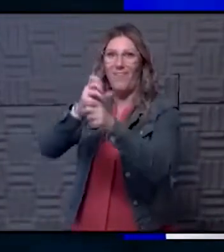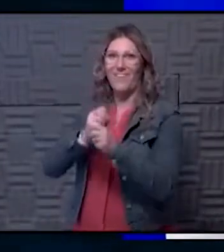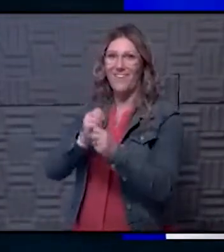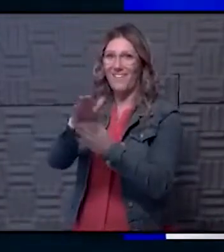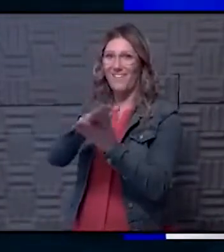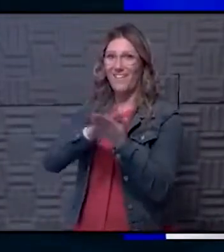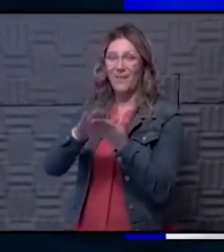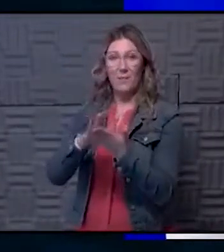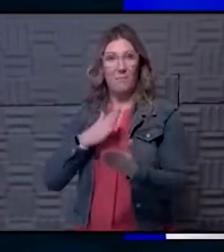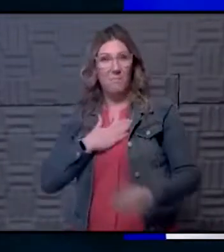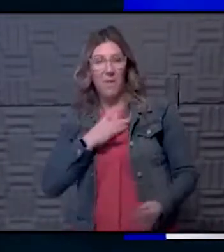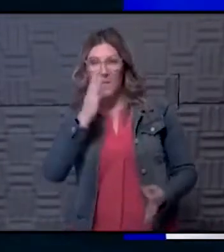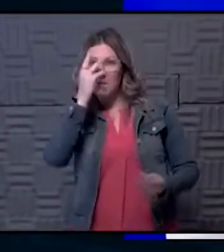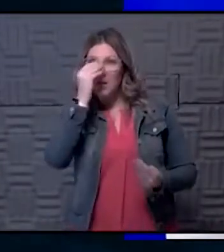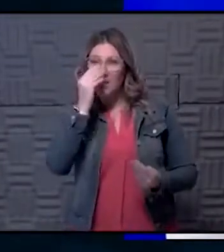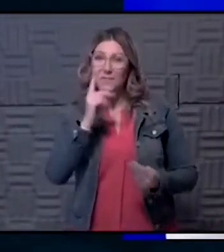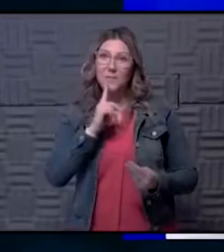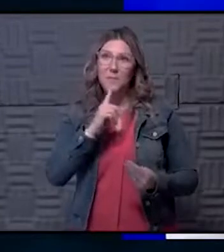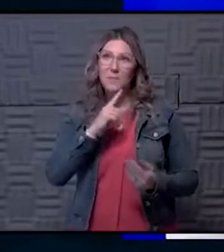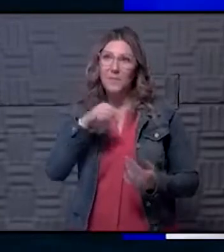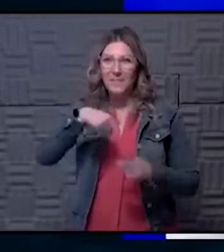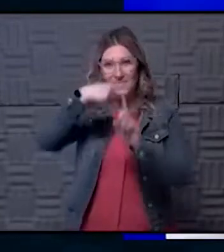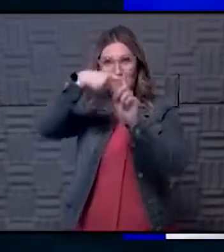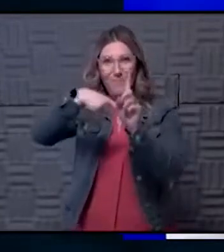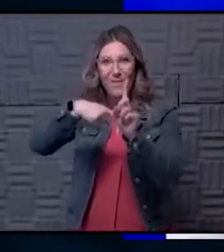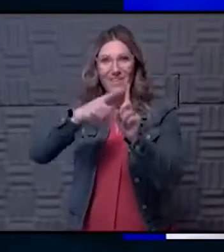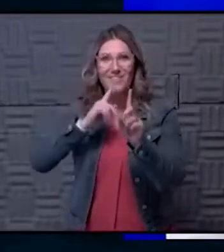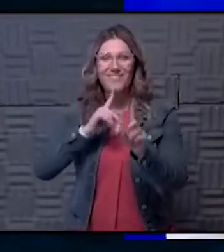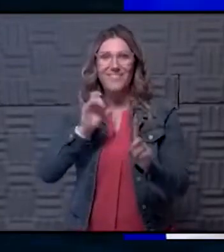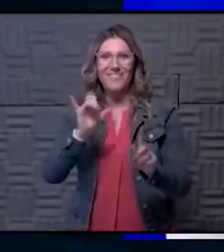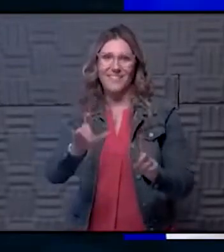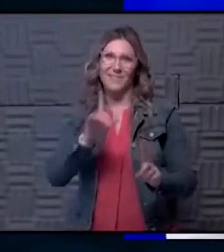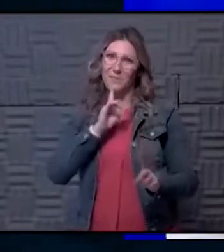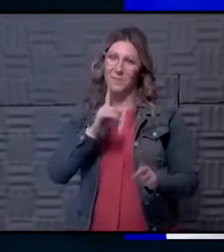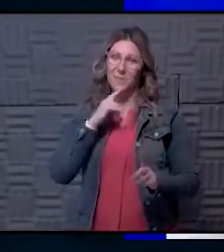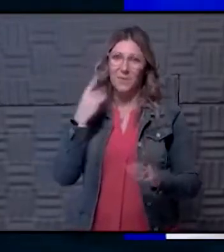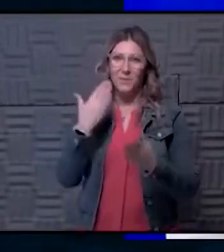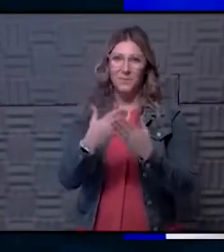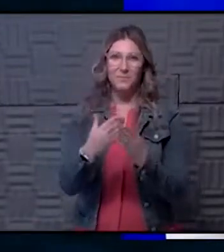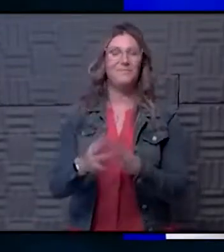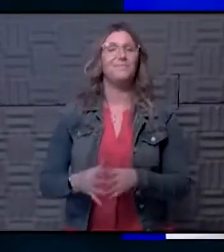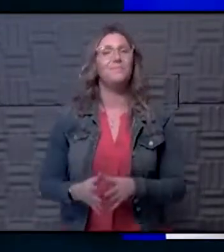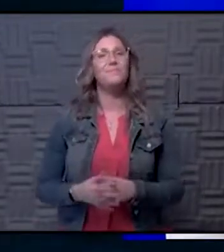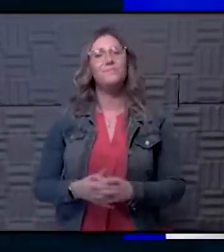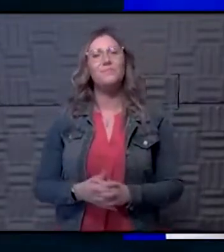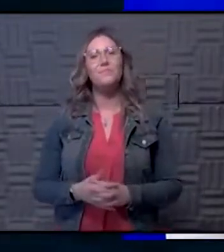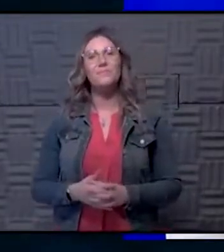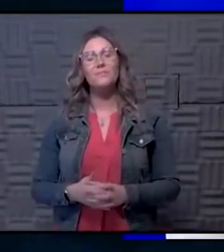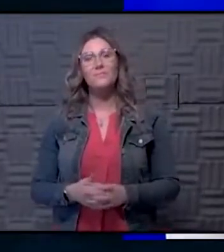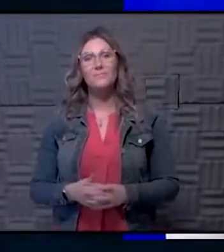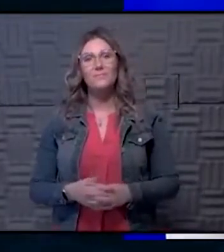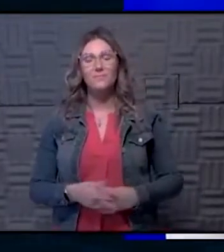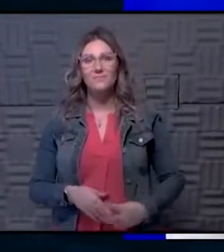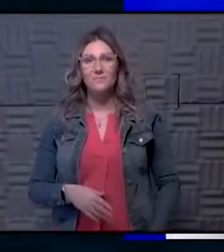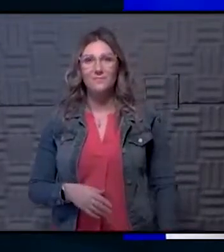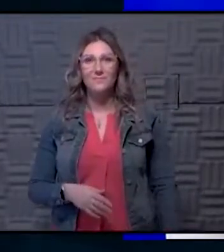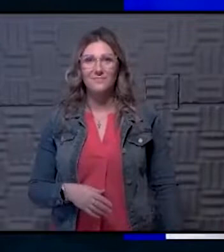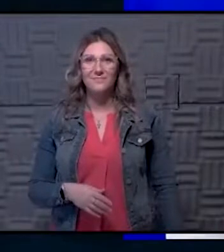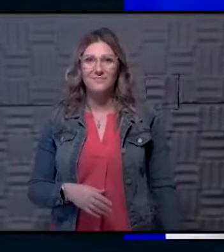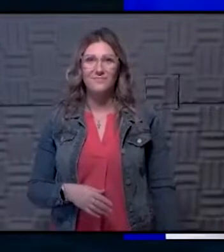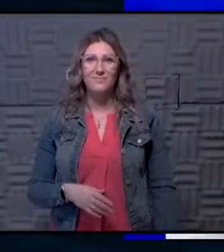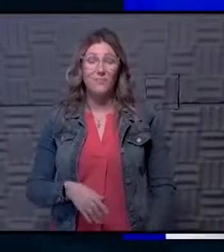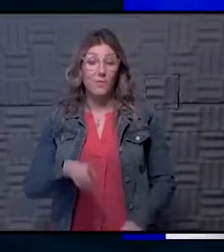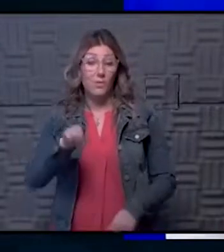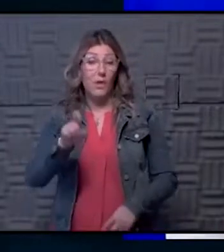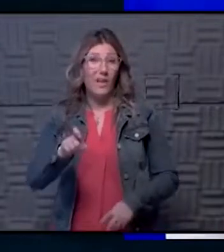Well, that's my thought for at least for the month. I think that's pretty darn. That's really good. So, do you have to have had a